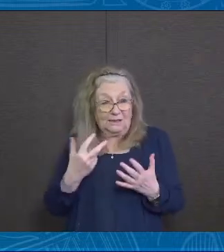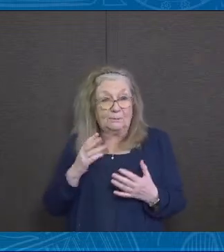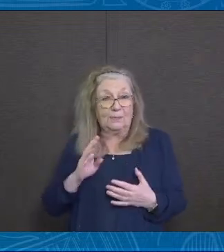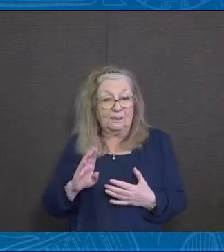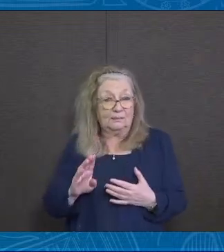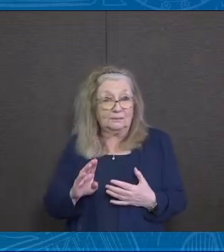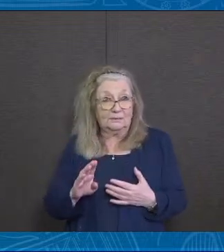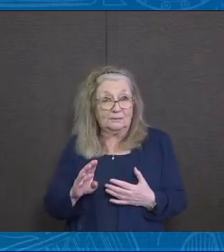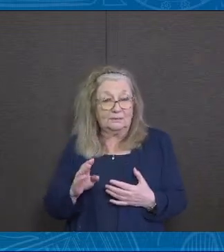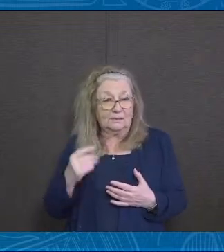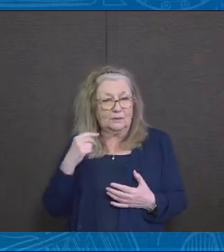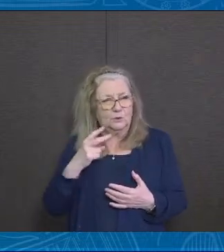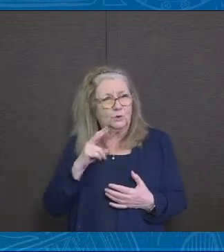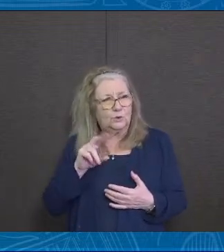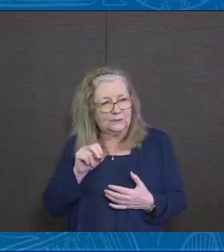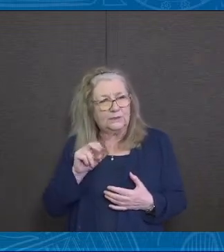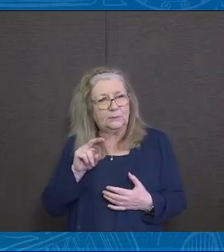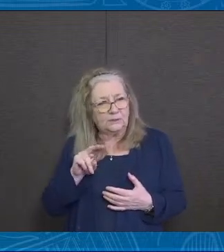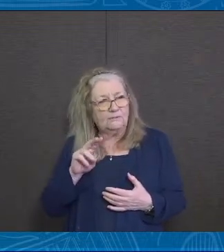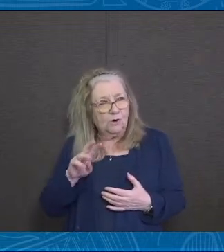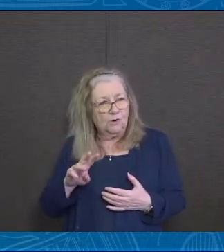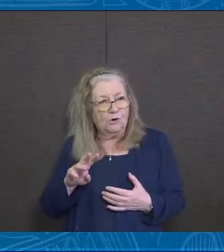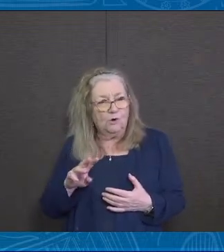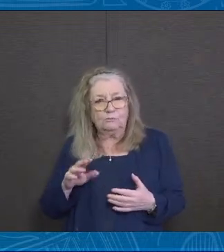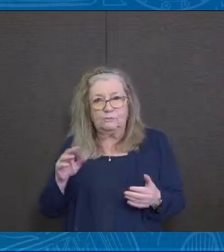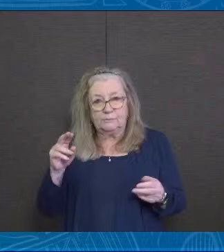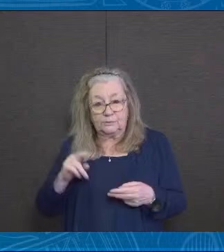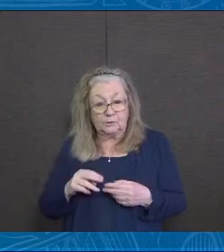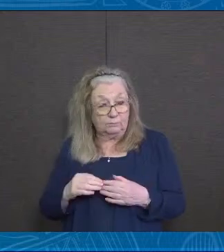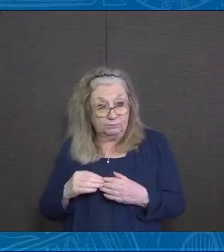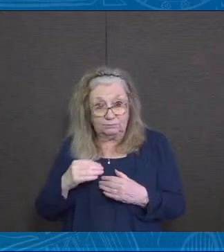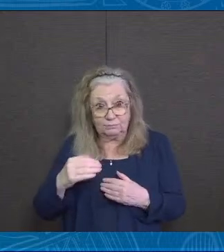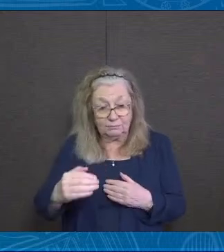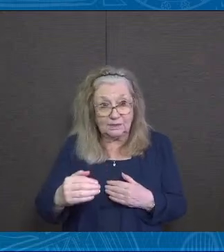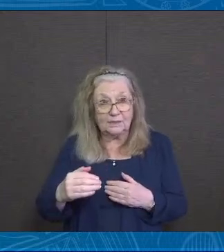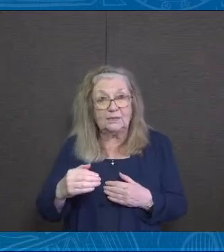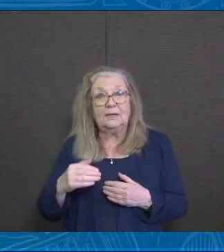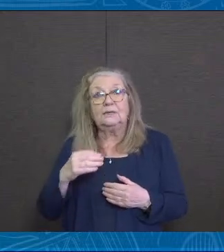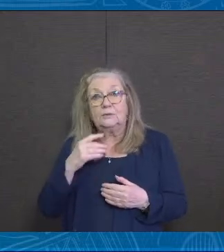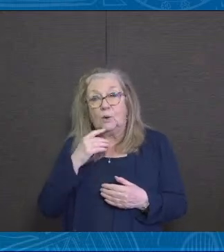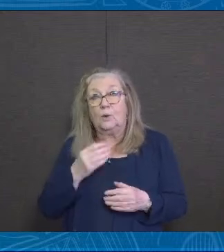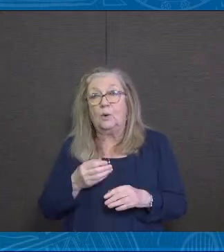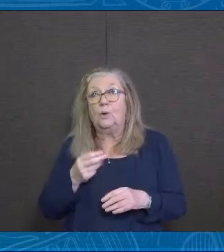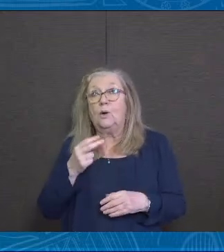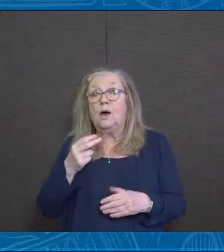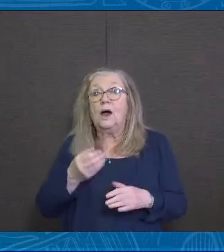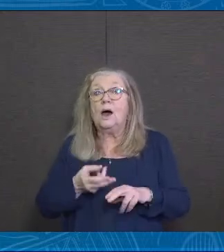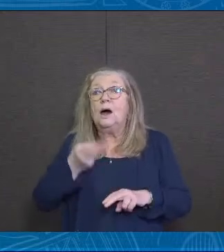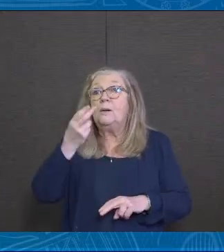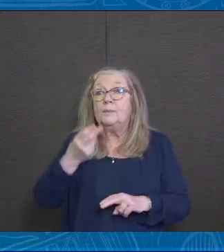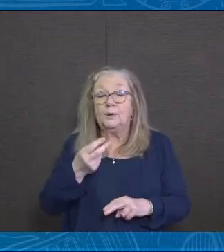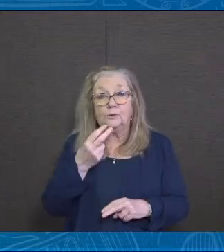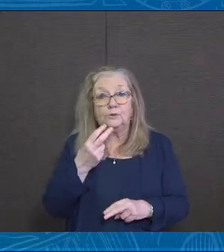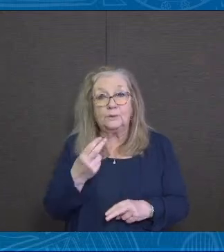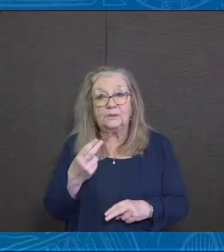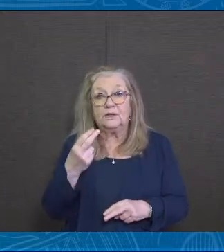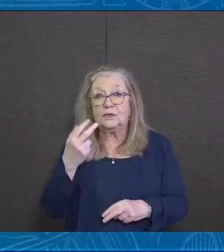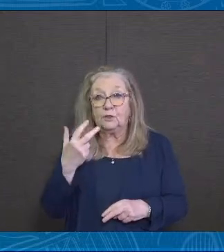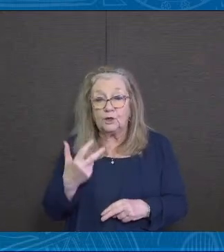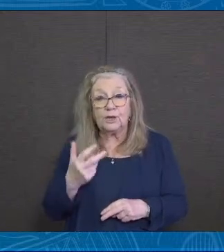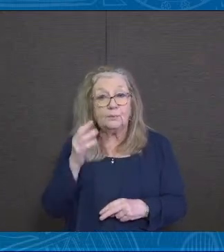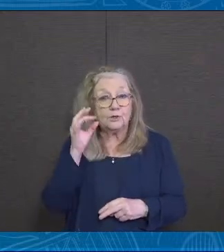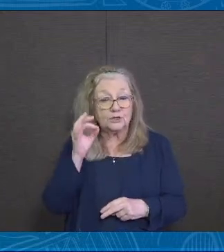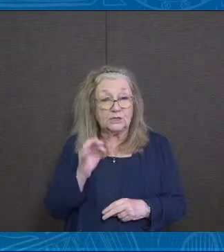in 2024. It accelerated by 123%. And we're also happy to note that most